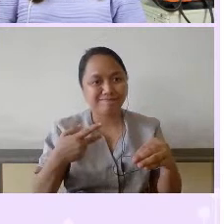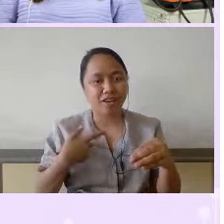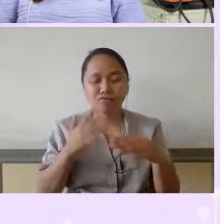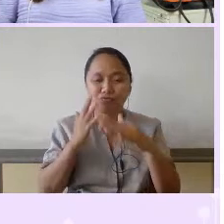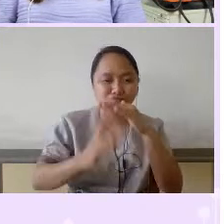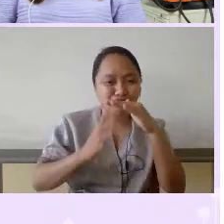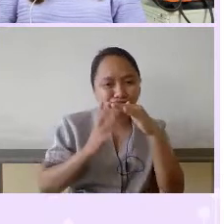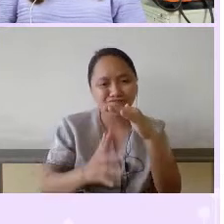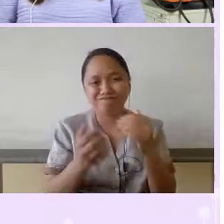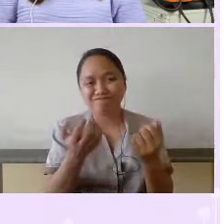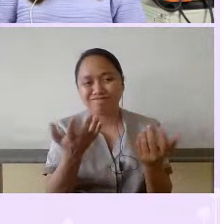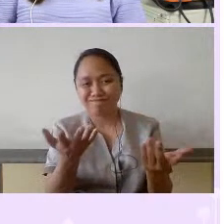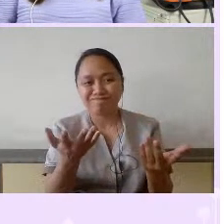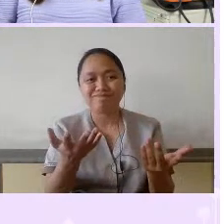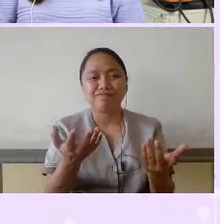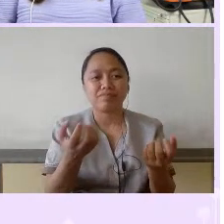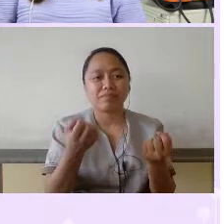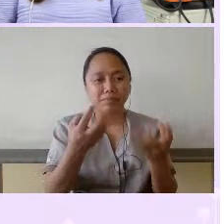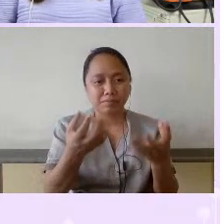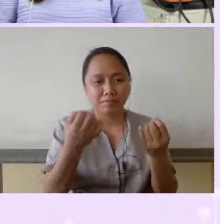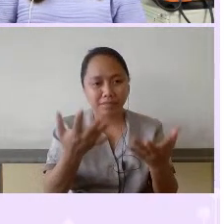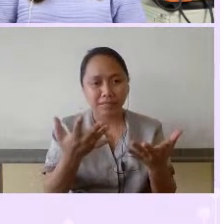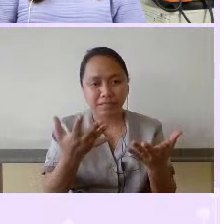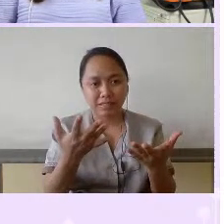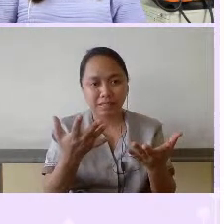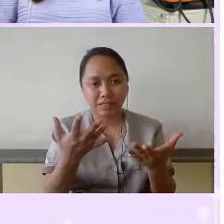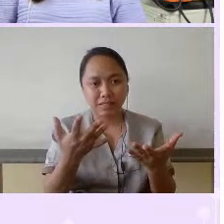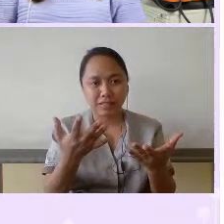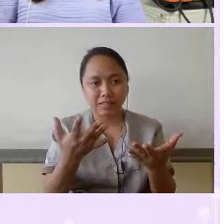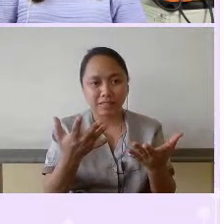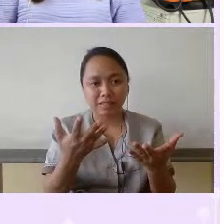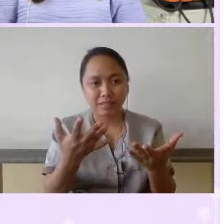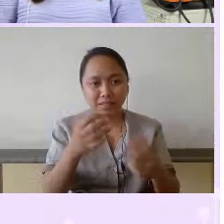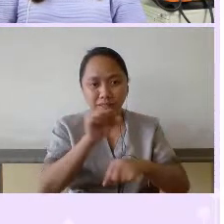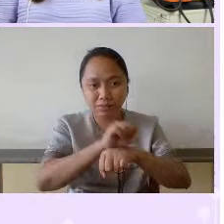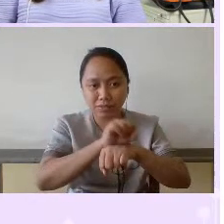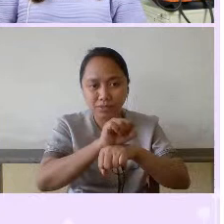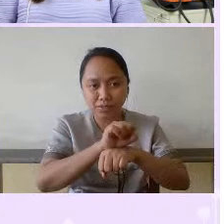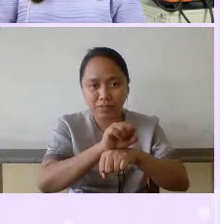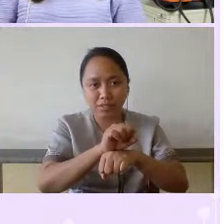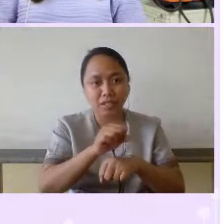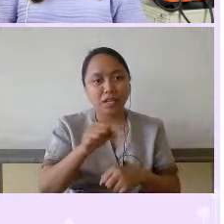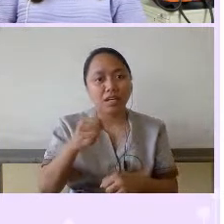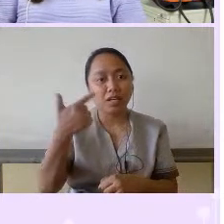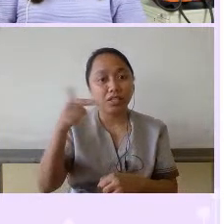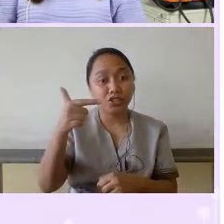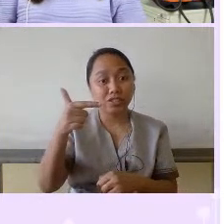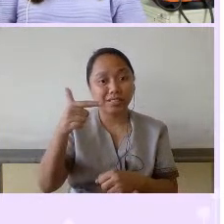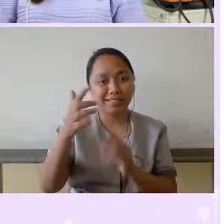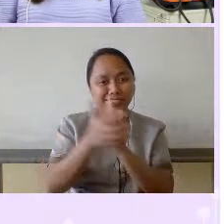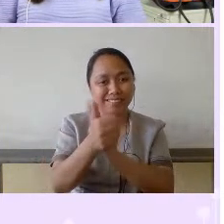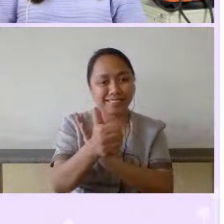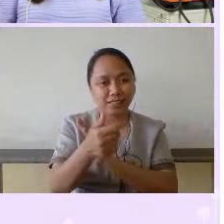call to address climate change concerns with jobs requiring green skills and companies across sector